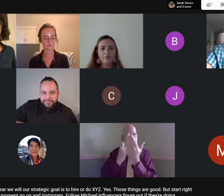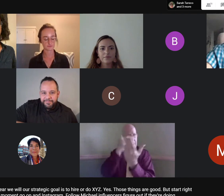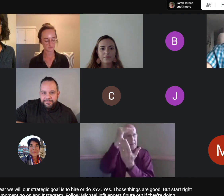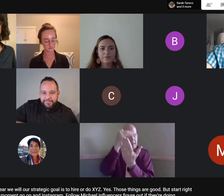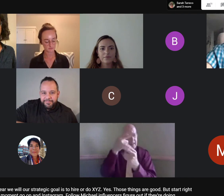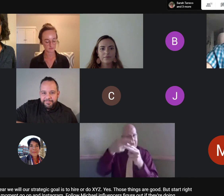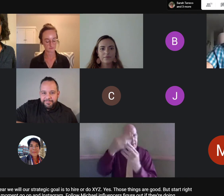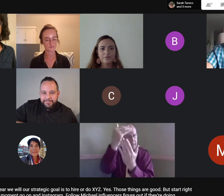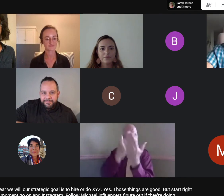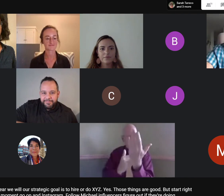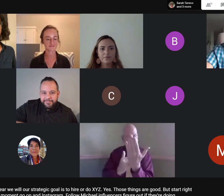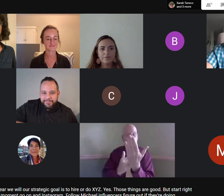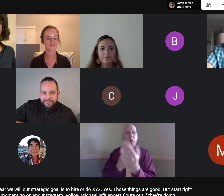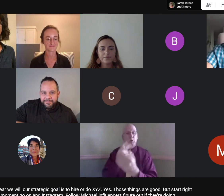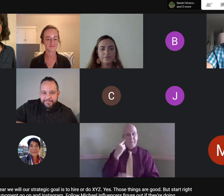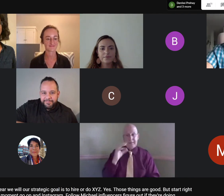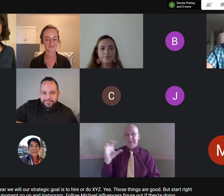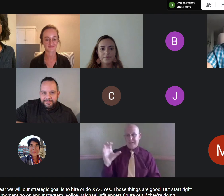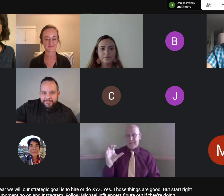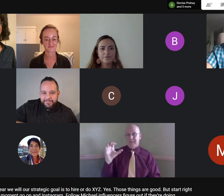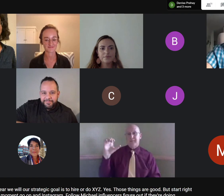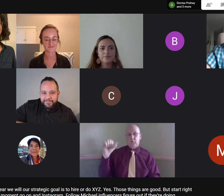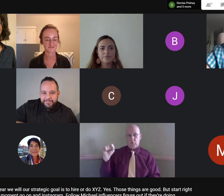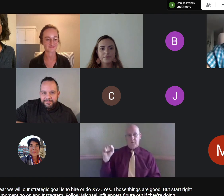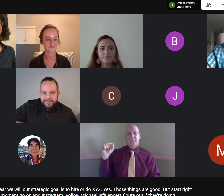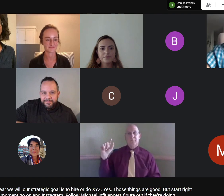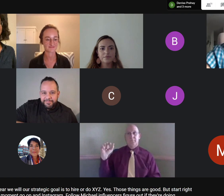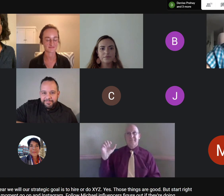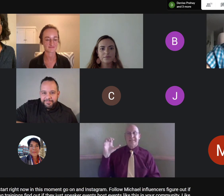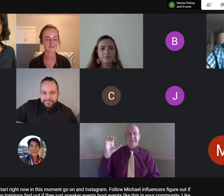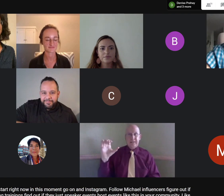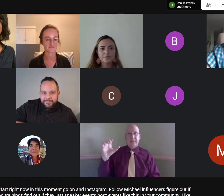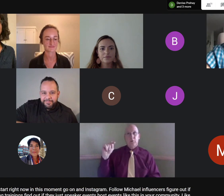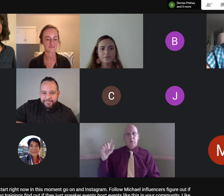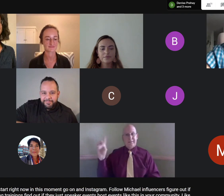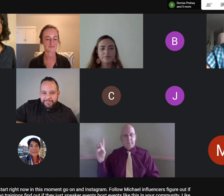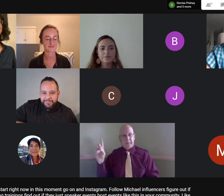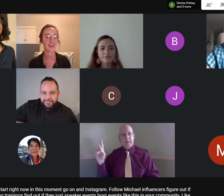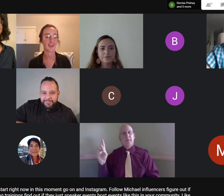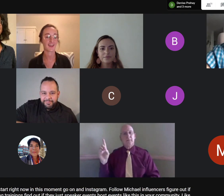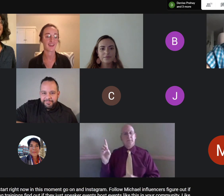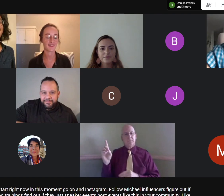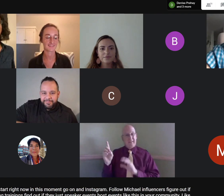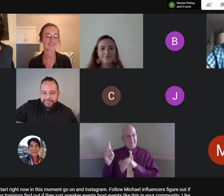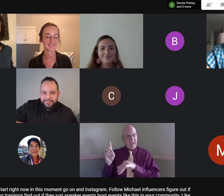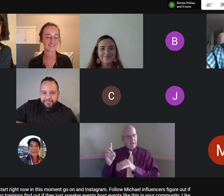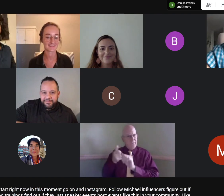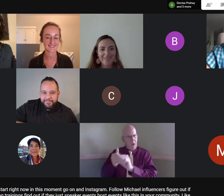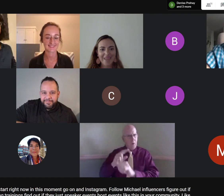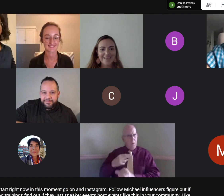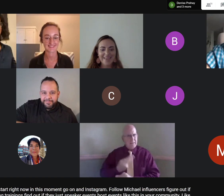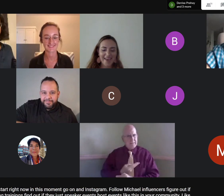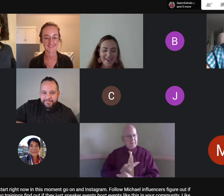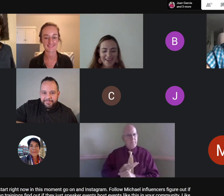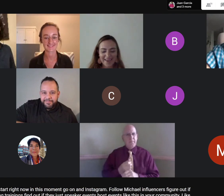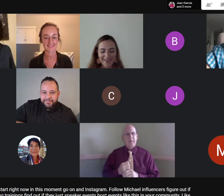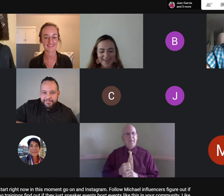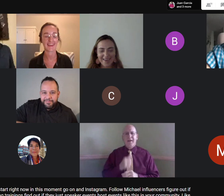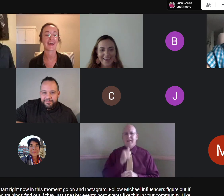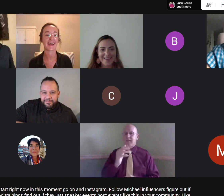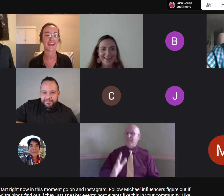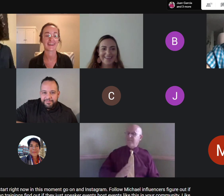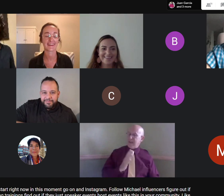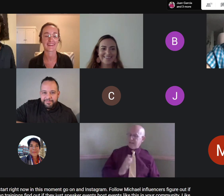launched Chicas Talk Disability. I think we launched on Instagram today, so go ahead and follow us. It's not up and fancy